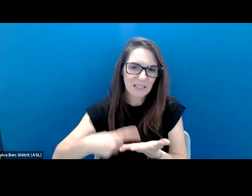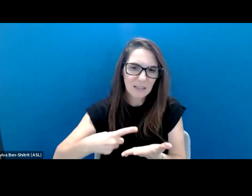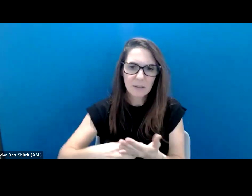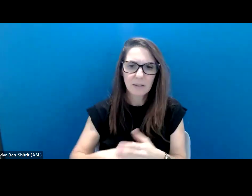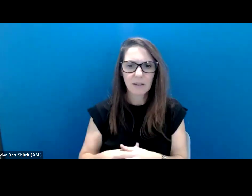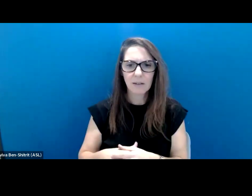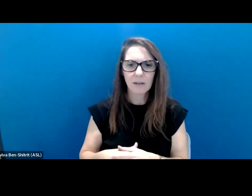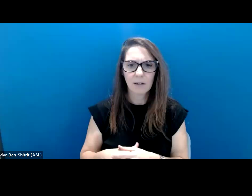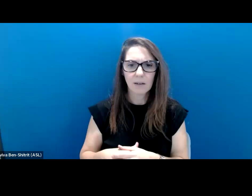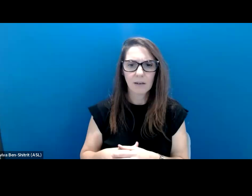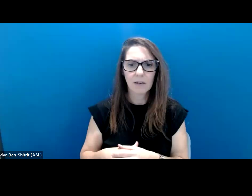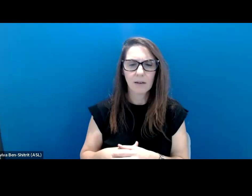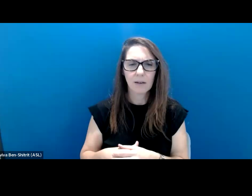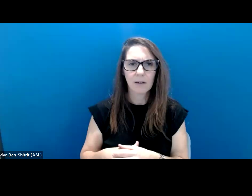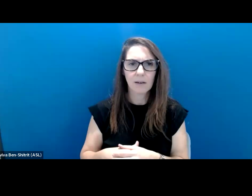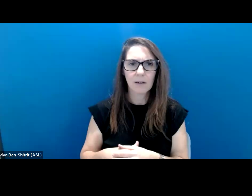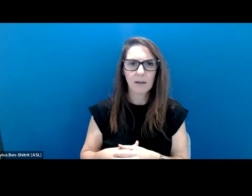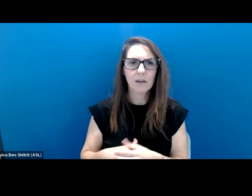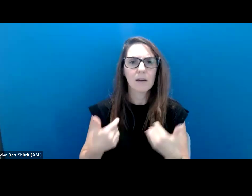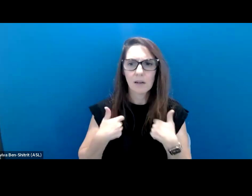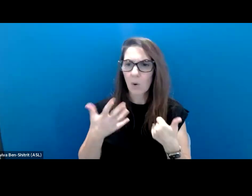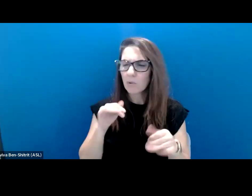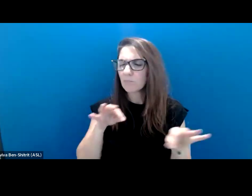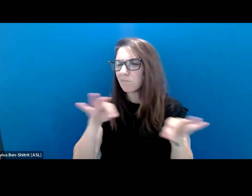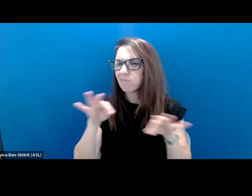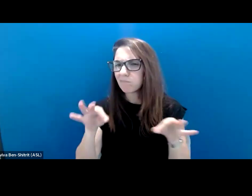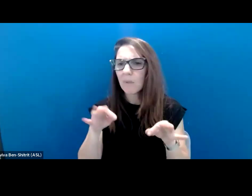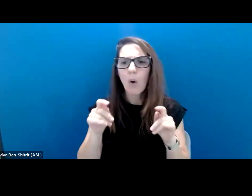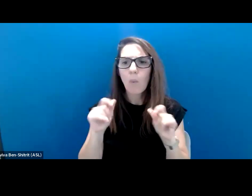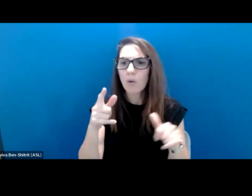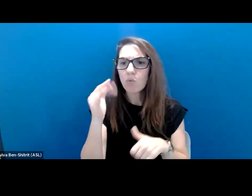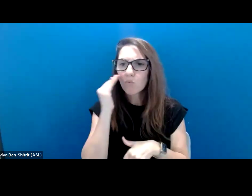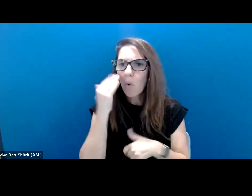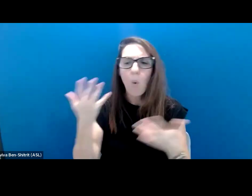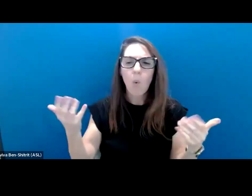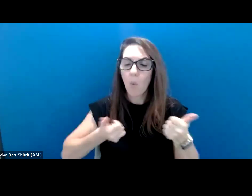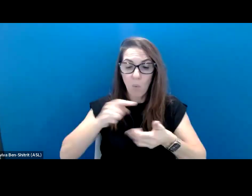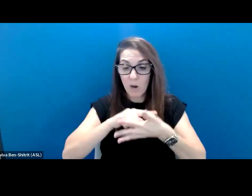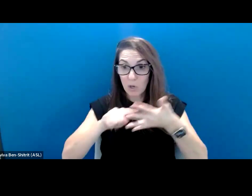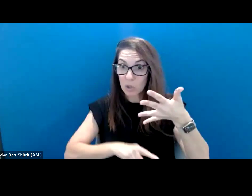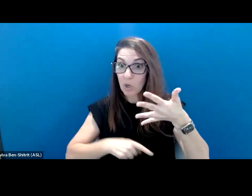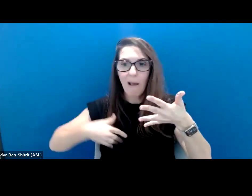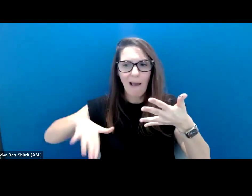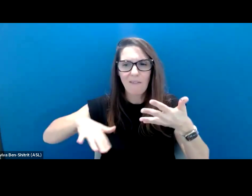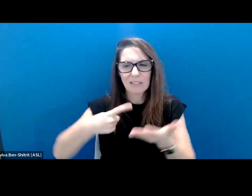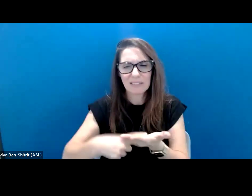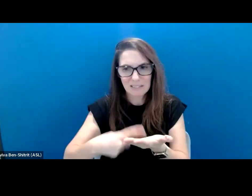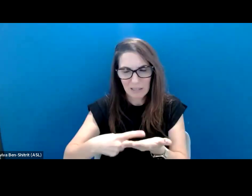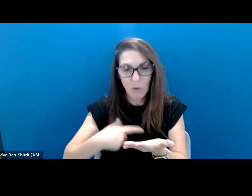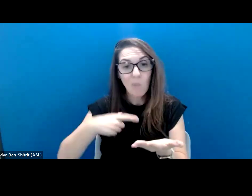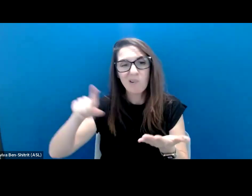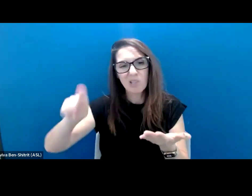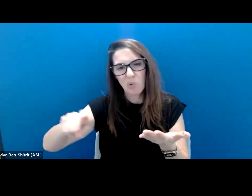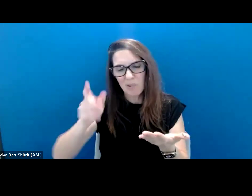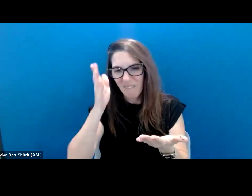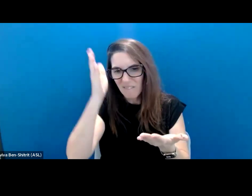I'm gonna just go through them quickly so that you know what we didn't get to, which will have to be discussed. How do